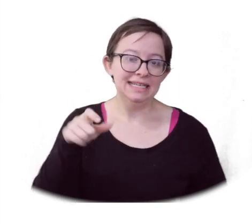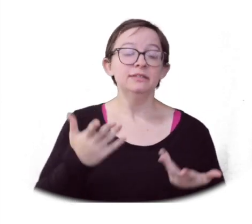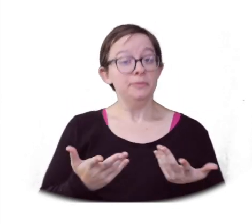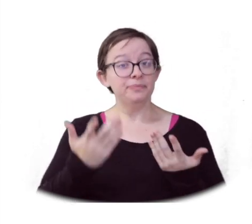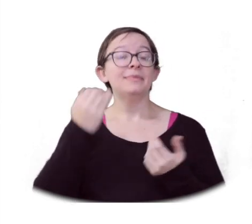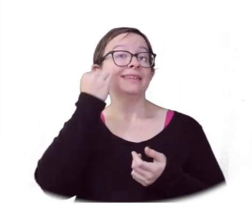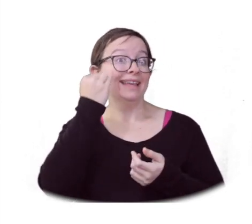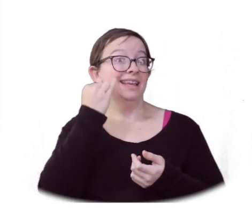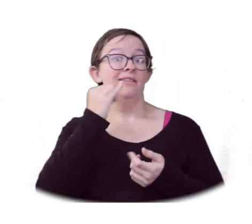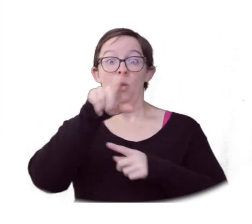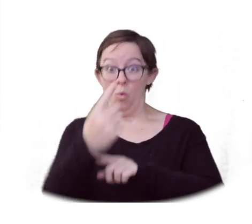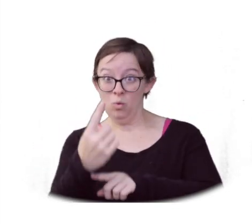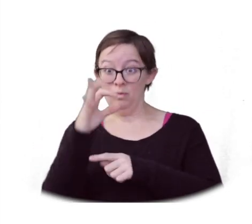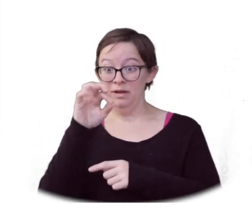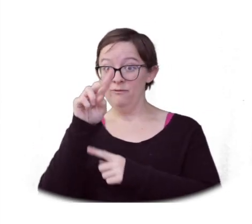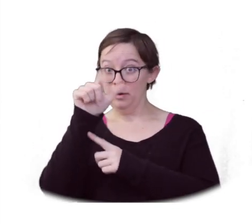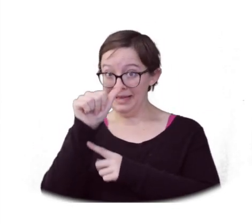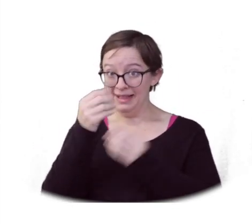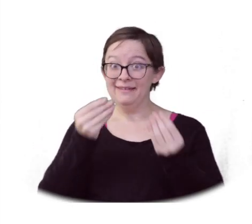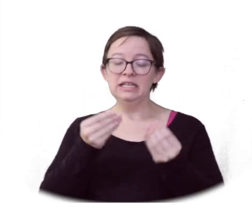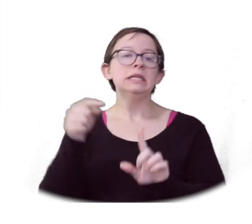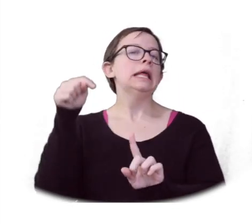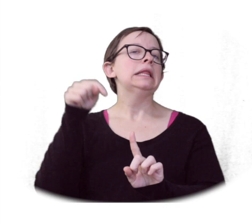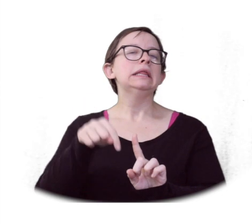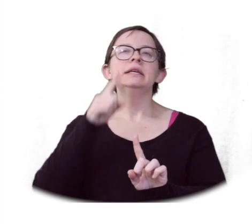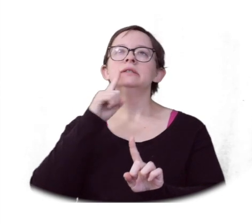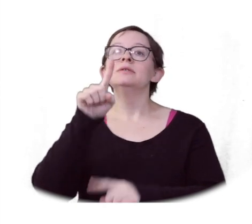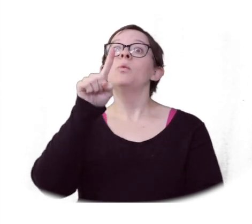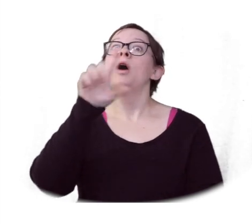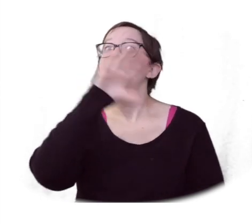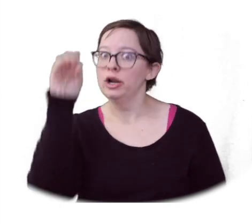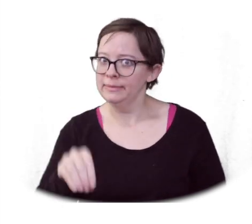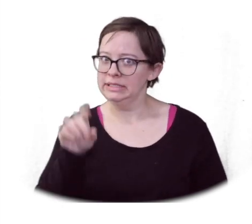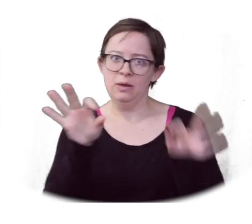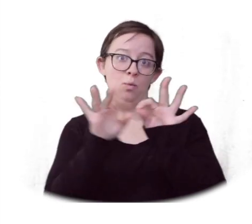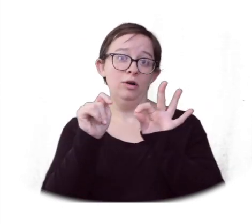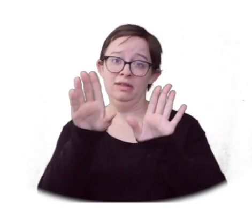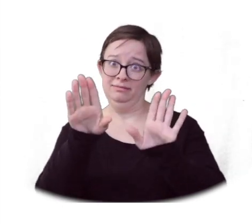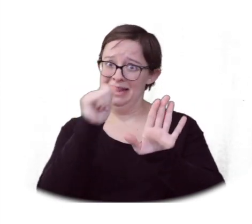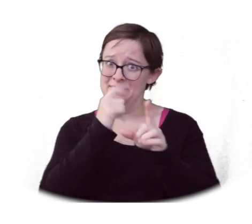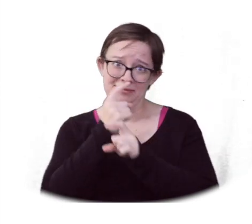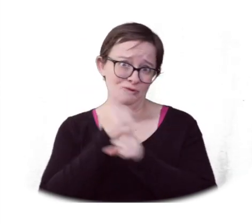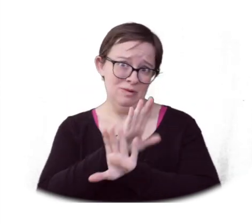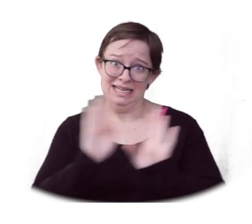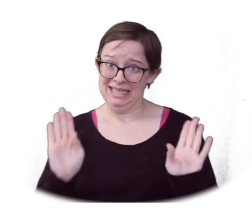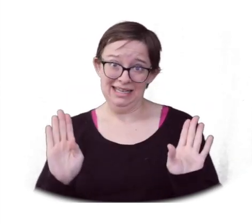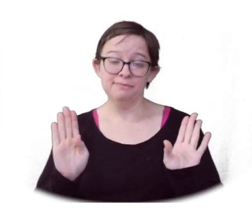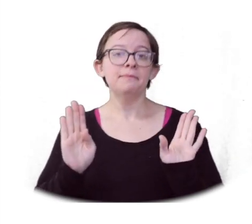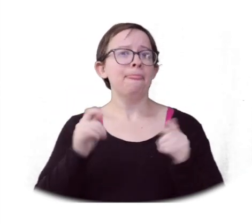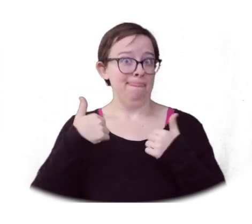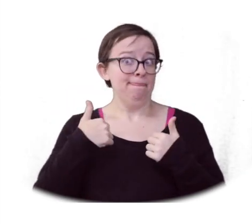it now if we needed to. Now, if you're going to be exclusively formula feeding, this is 100% worth it, and I'm not even